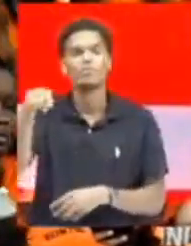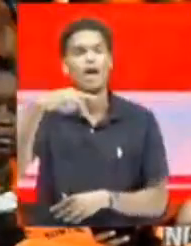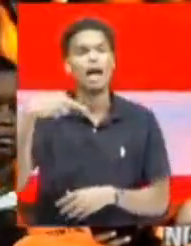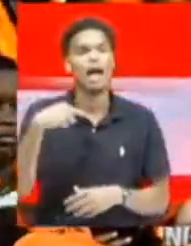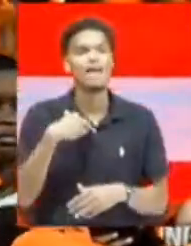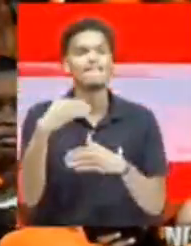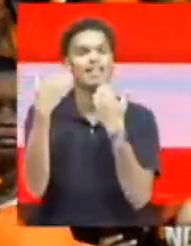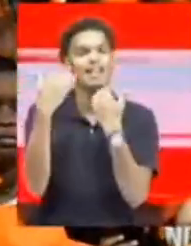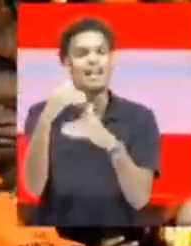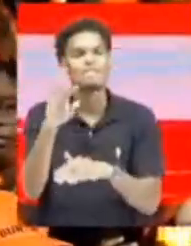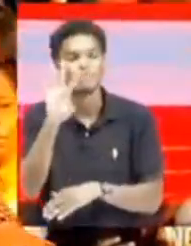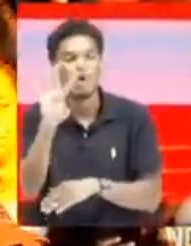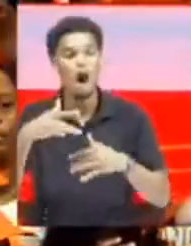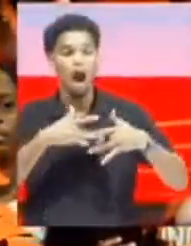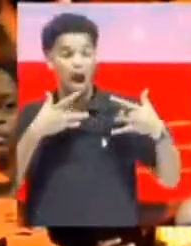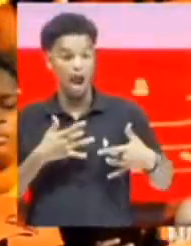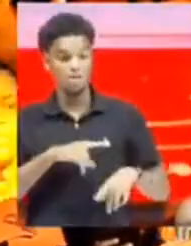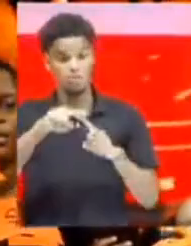graduate.